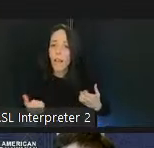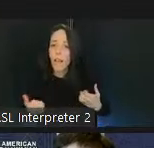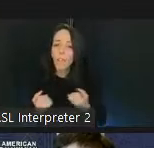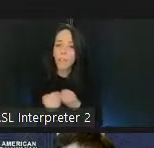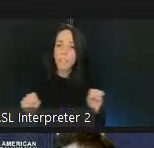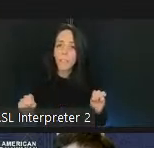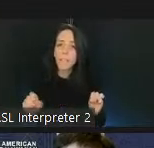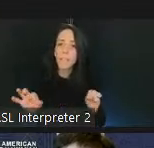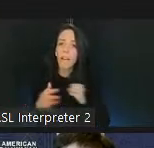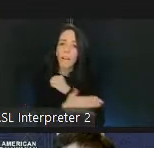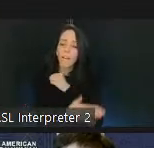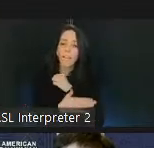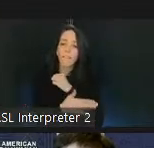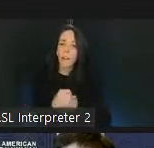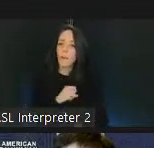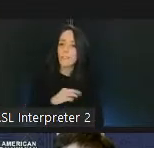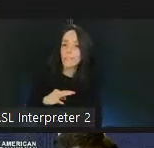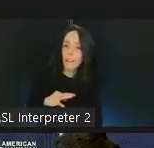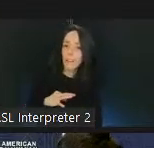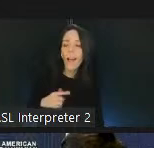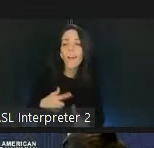of county employees and the public.